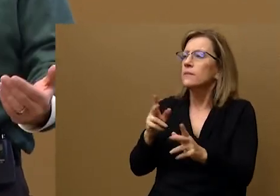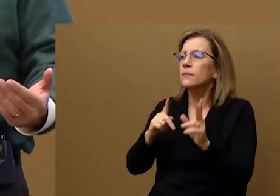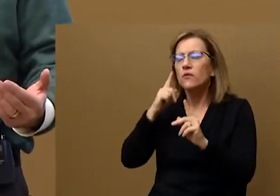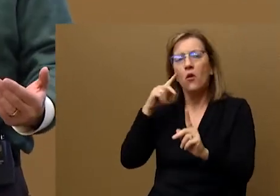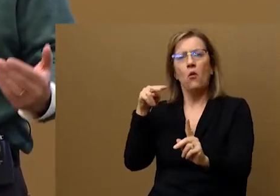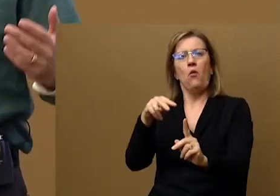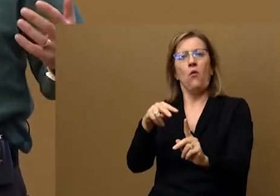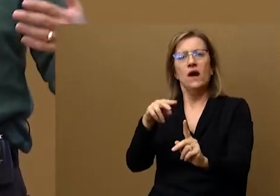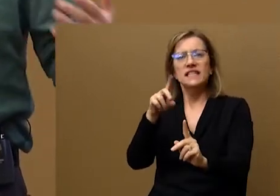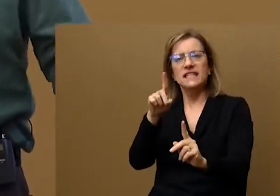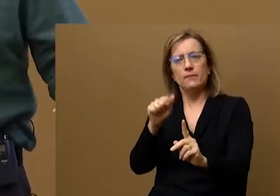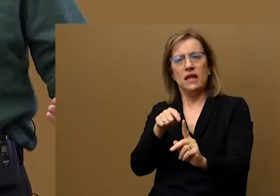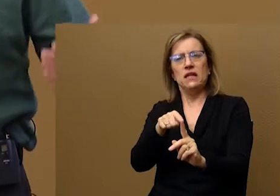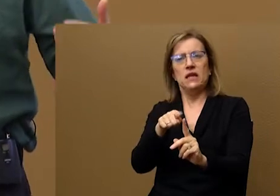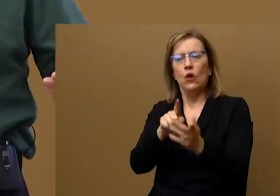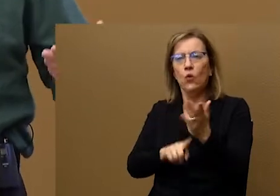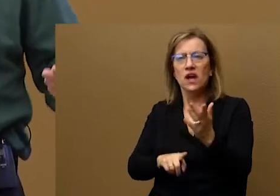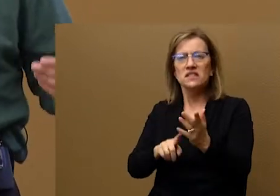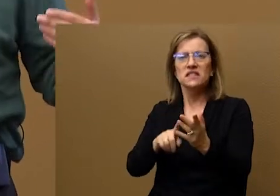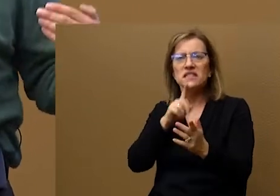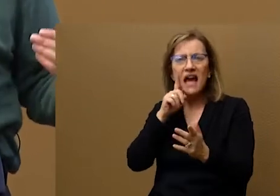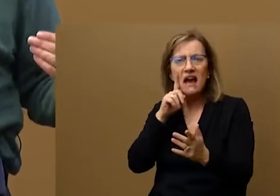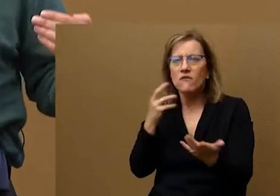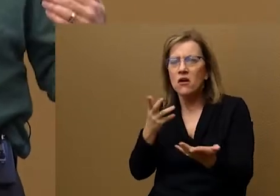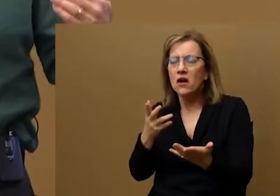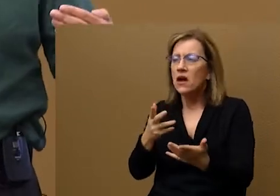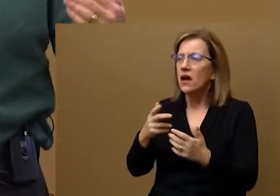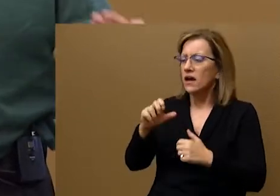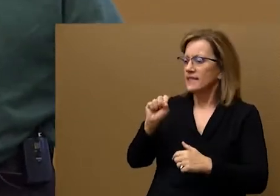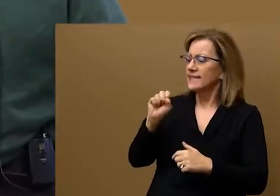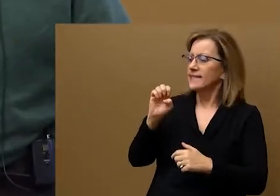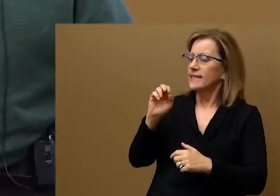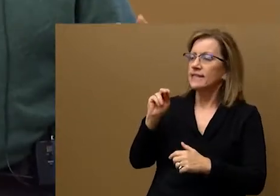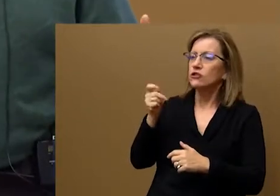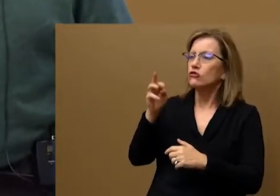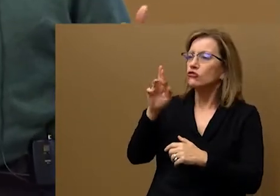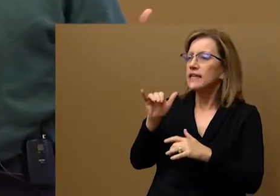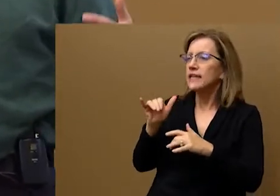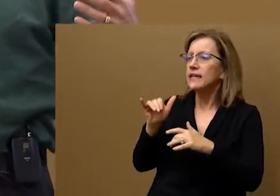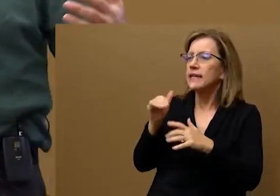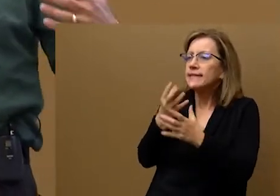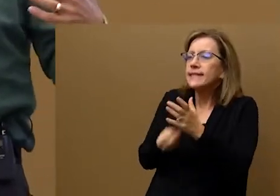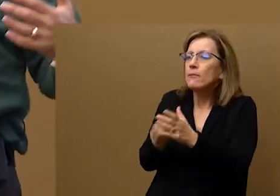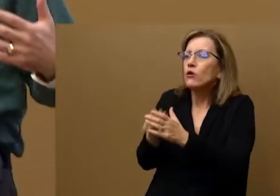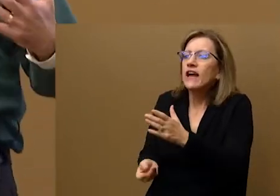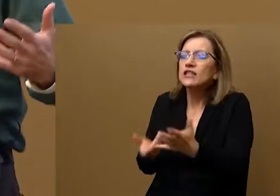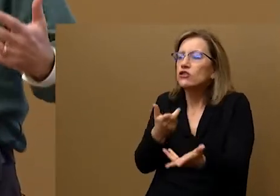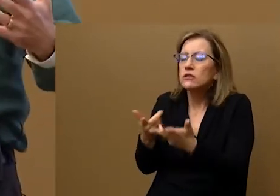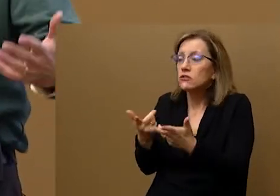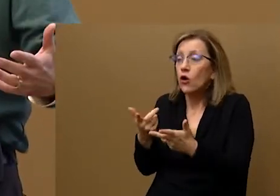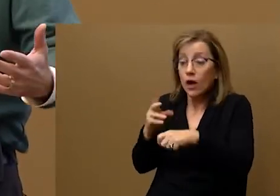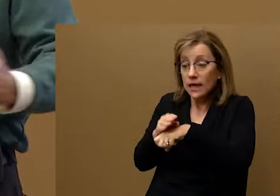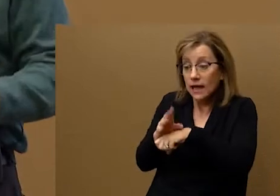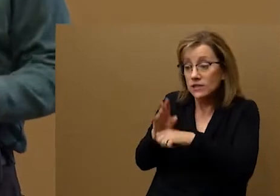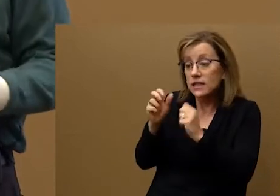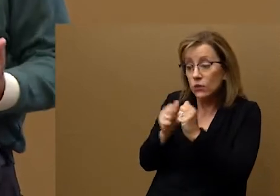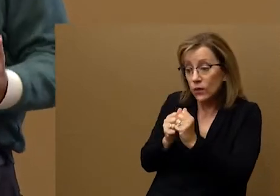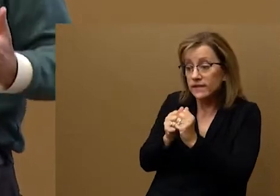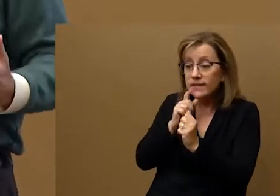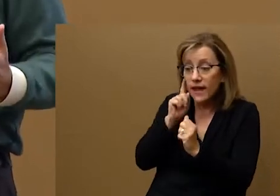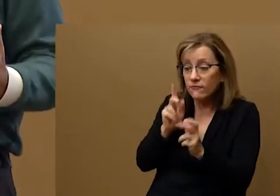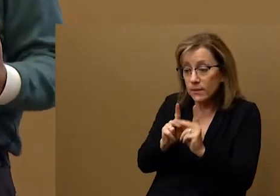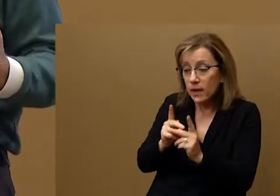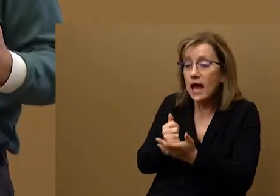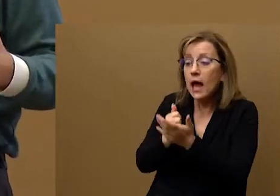disability perspective. What is deafness? Deafness is sensory deprivation. So if you're going to do counseling with deaf people,